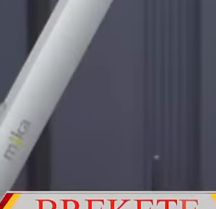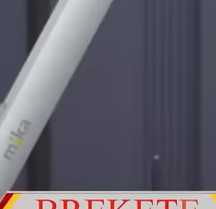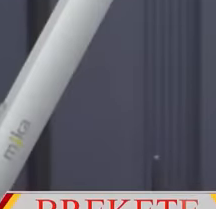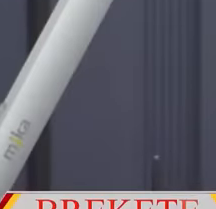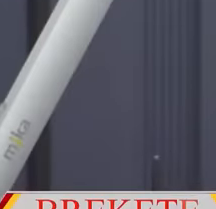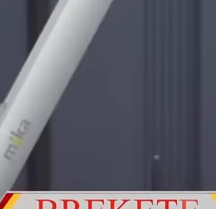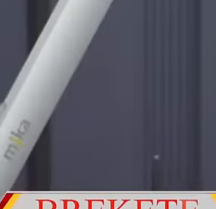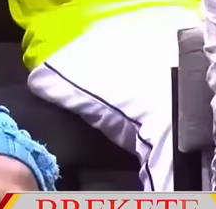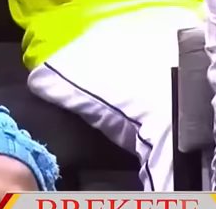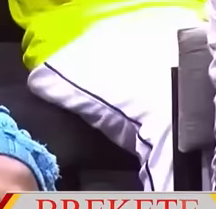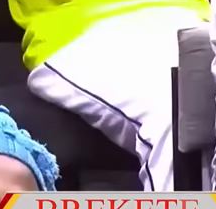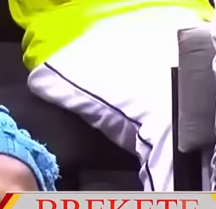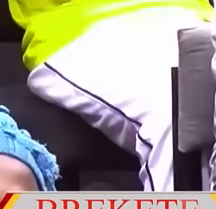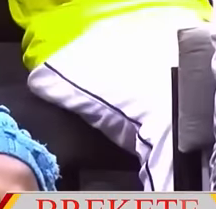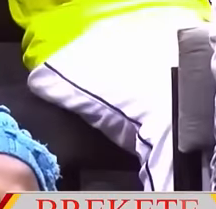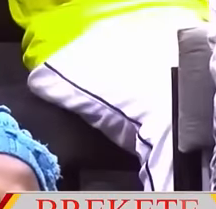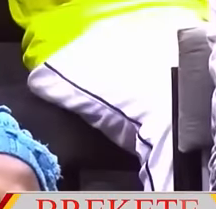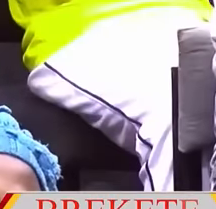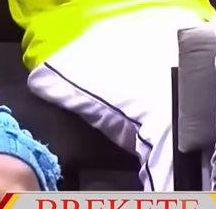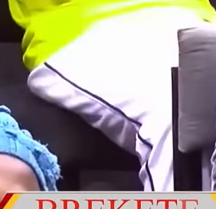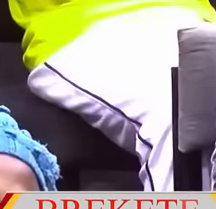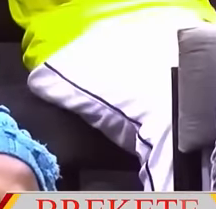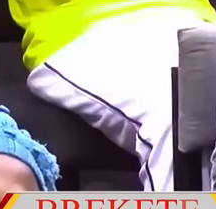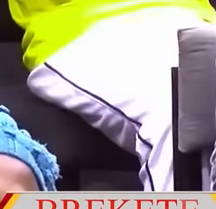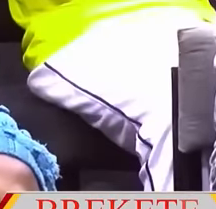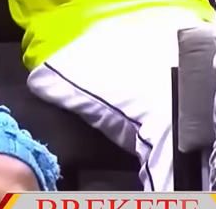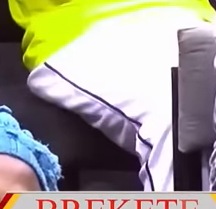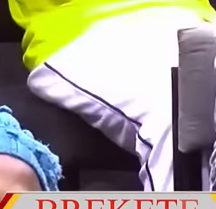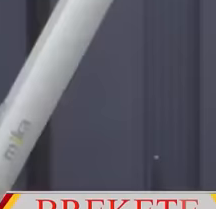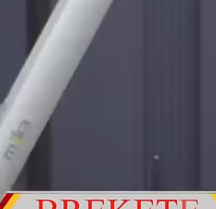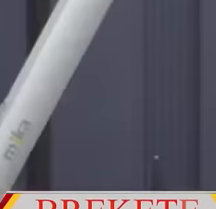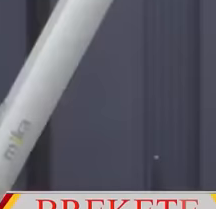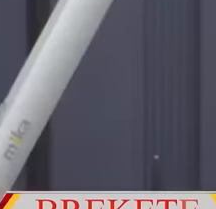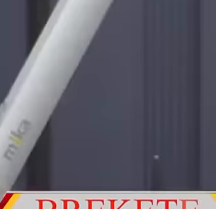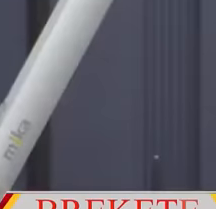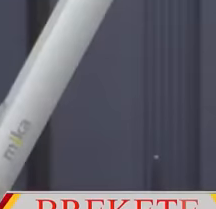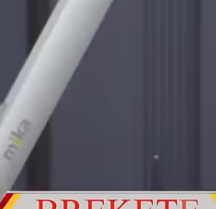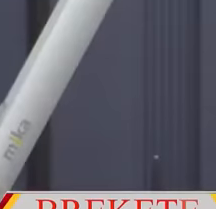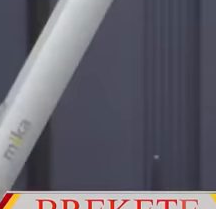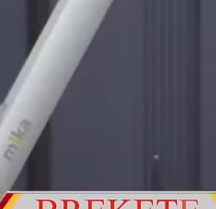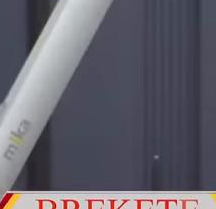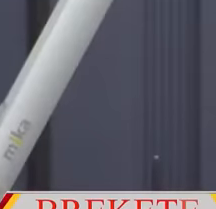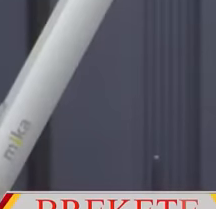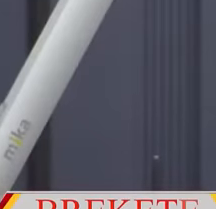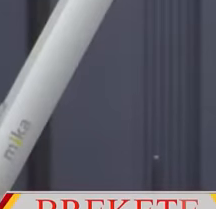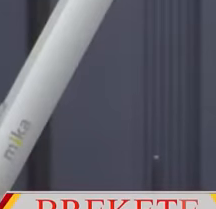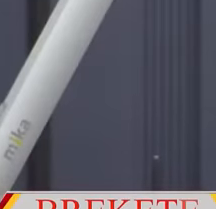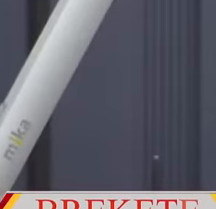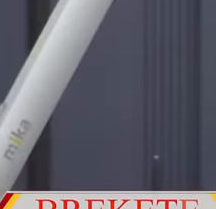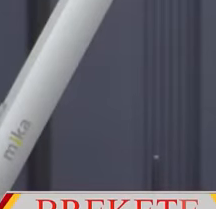years. When I know how much the dollar this morning, 1,500 naira.